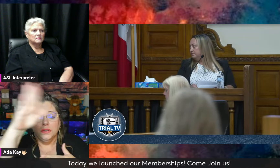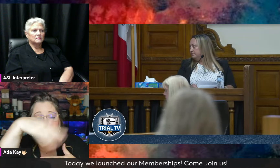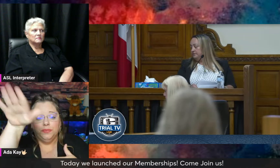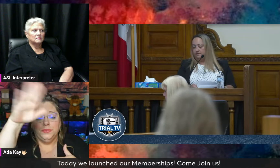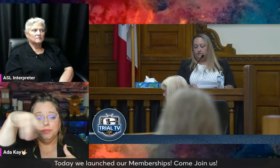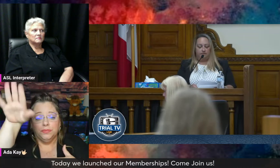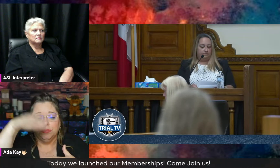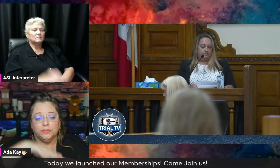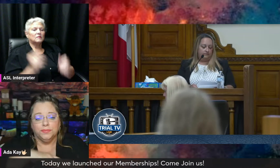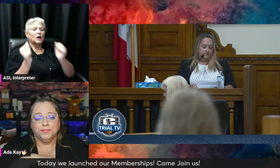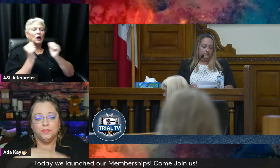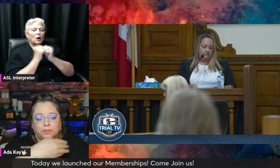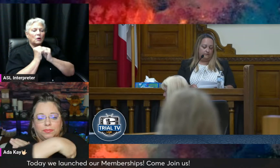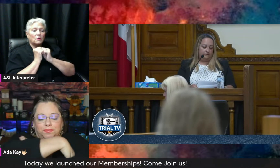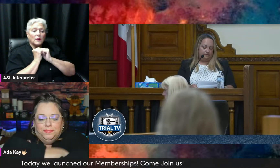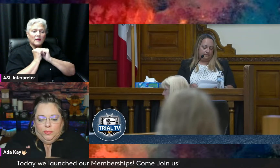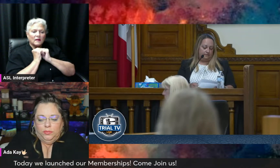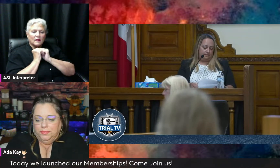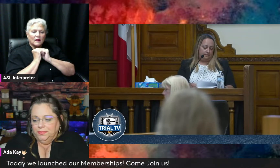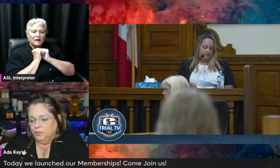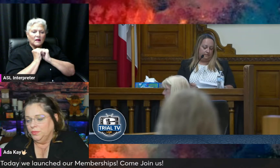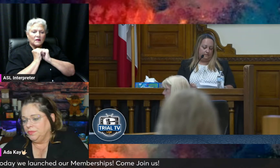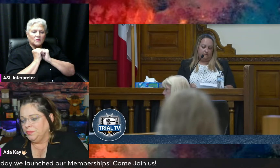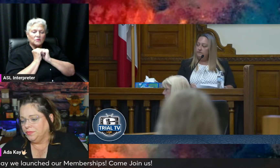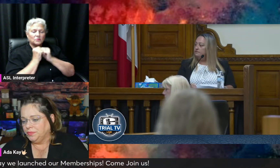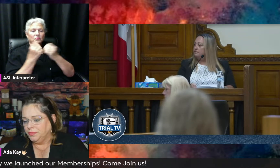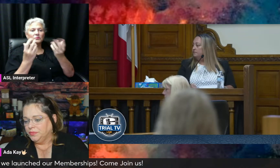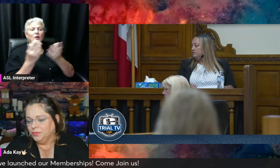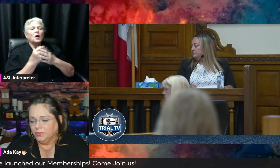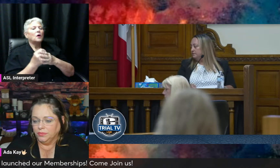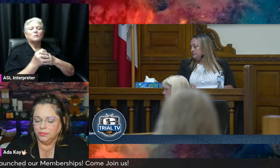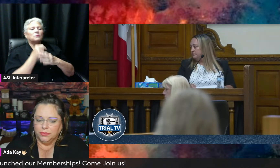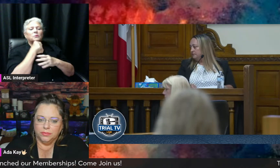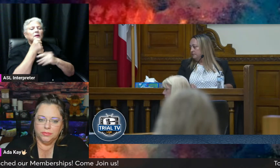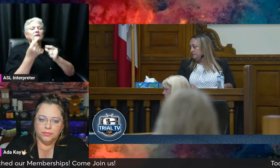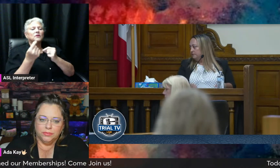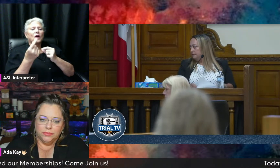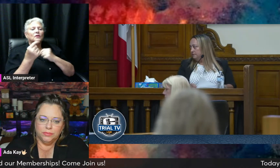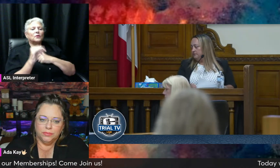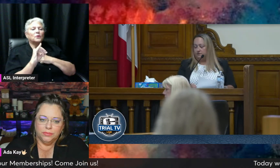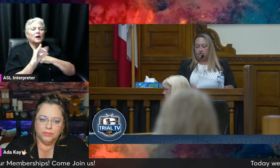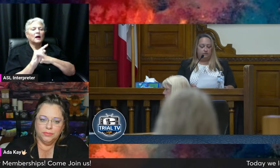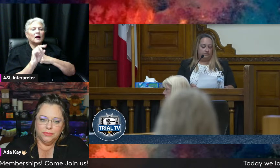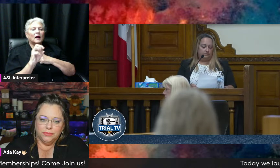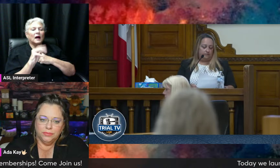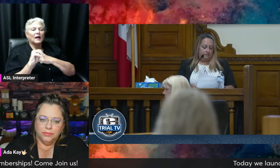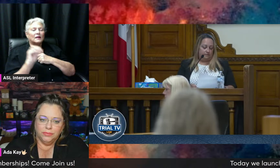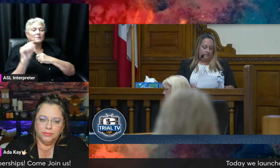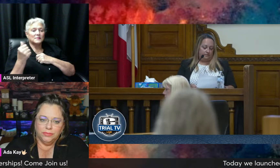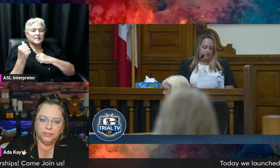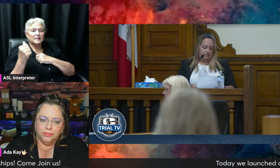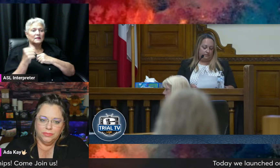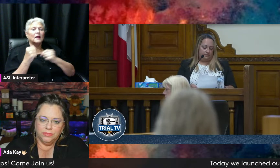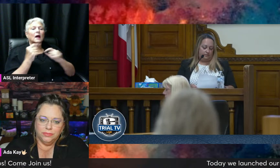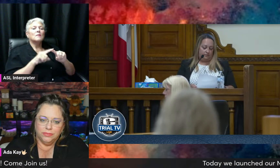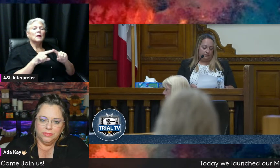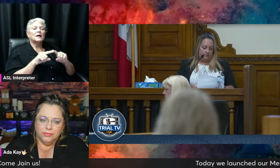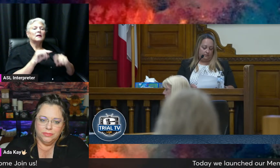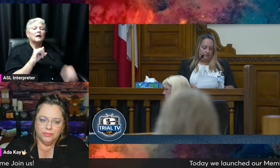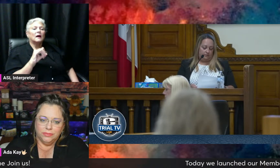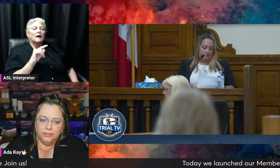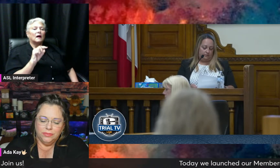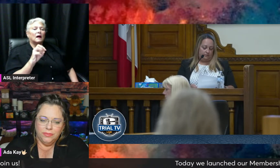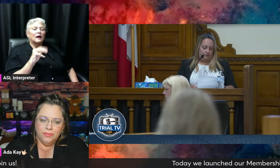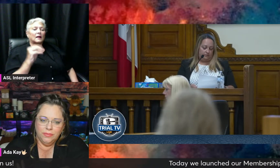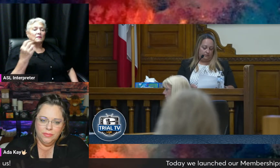With regards to, we'll skip item 10 because for the moment, with regards to item 11, that's the swab